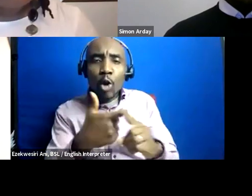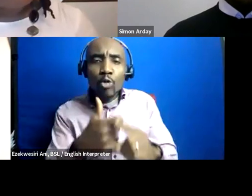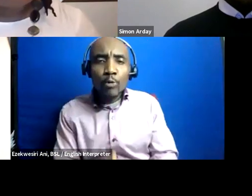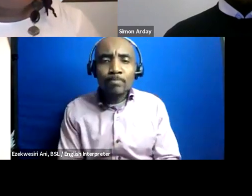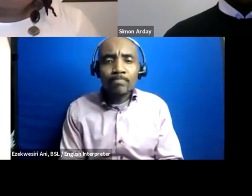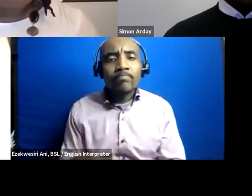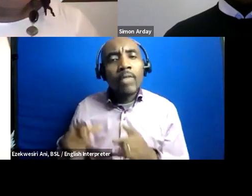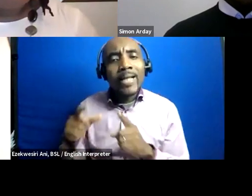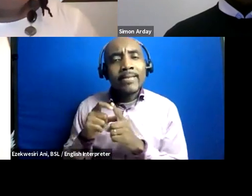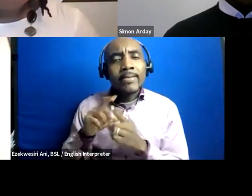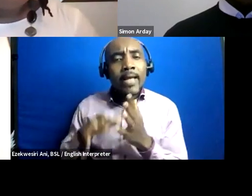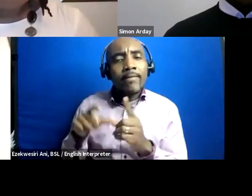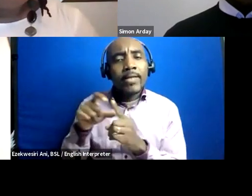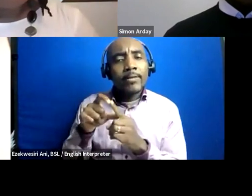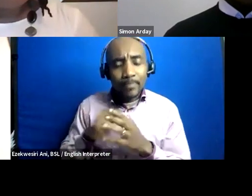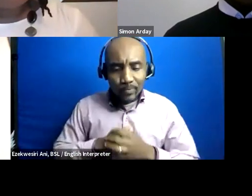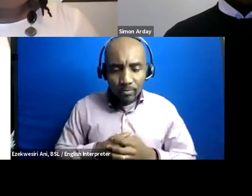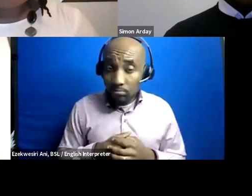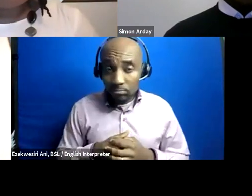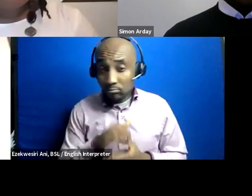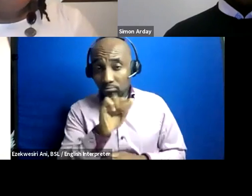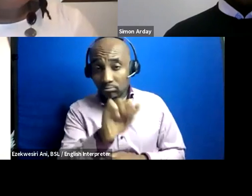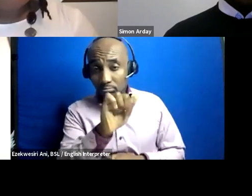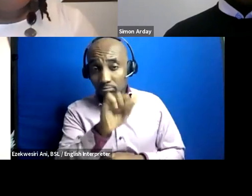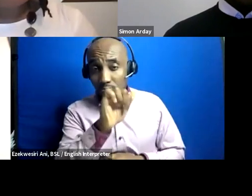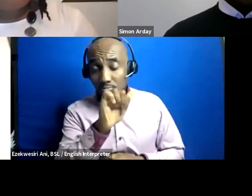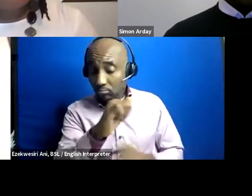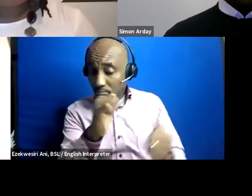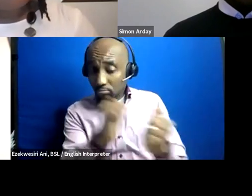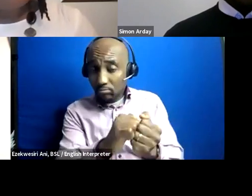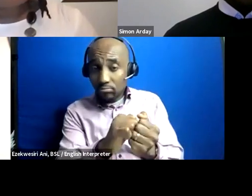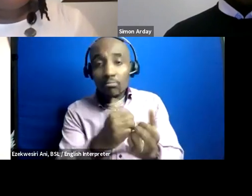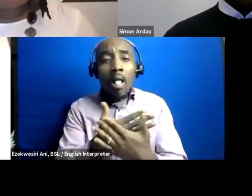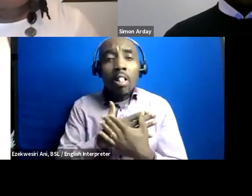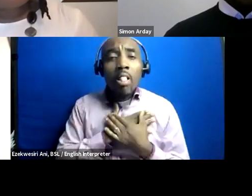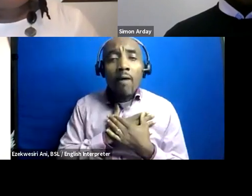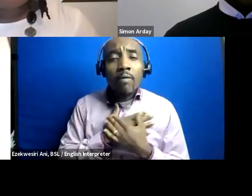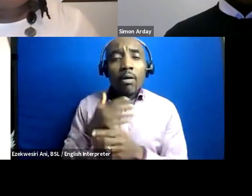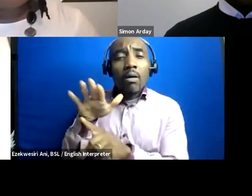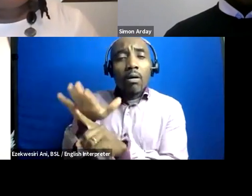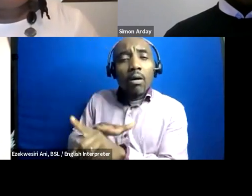Thank you. Yeah. Thank you, Kojo. I echo that. Love, compassion, patience,